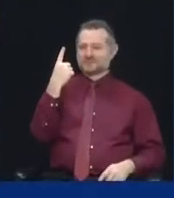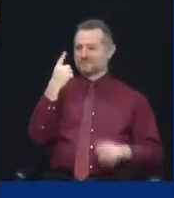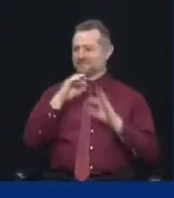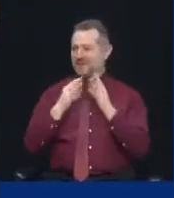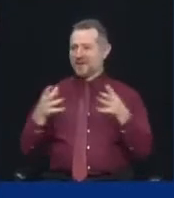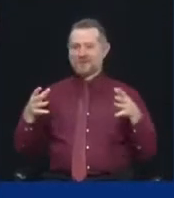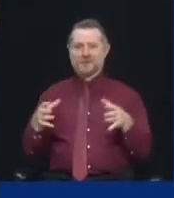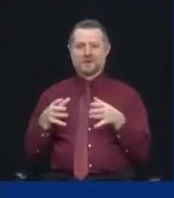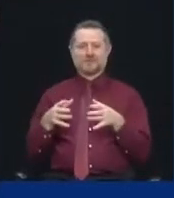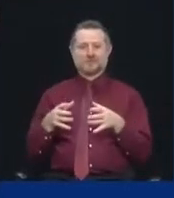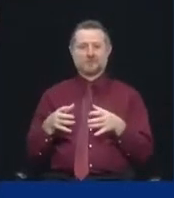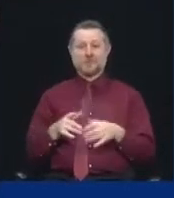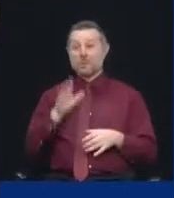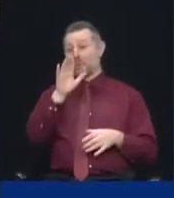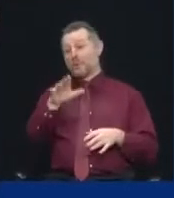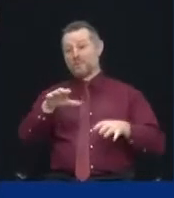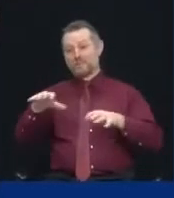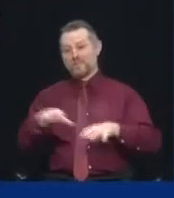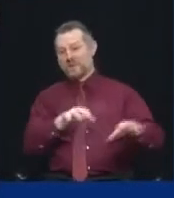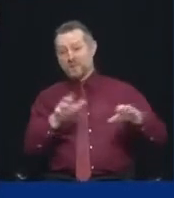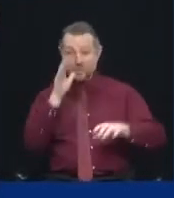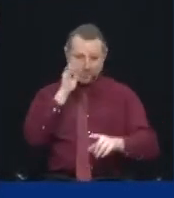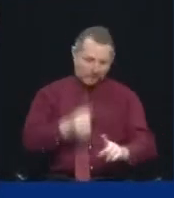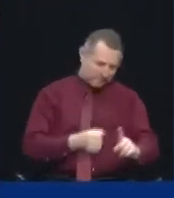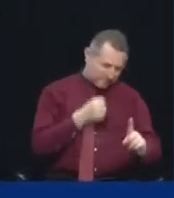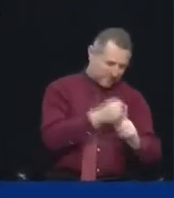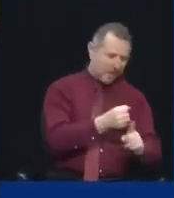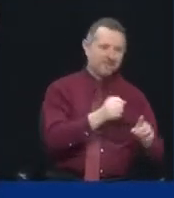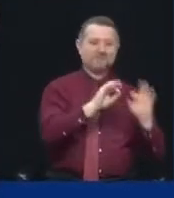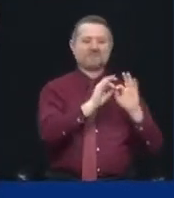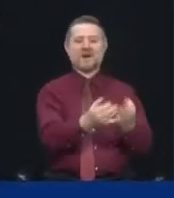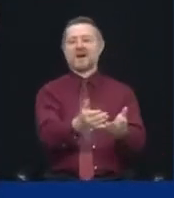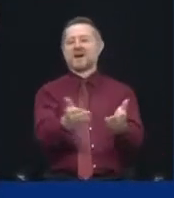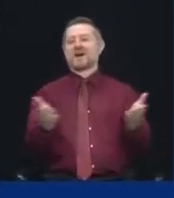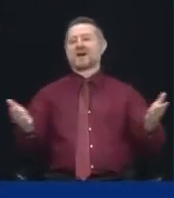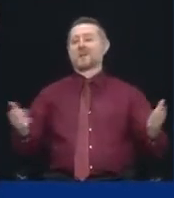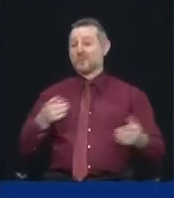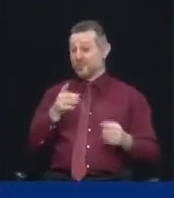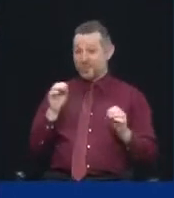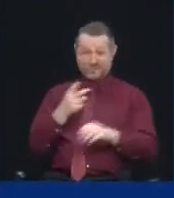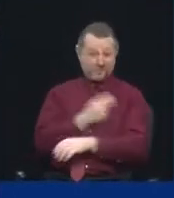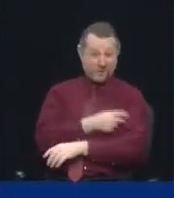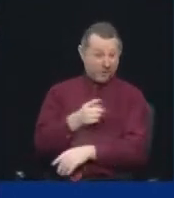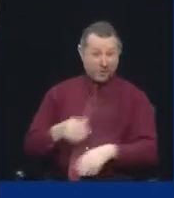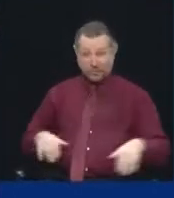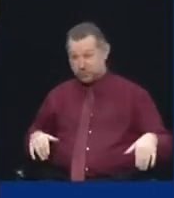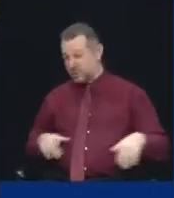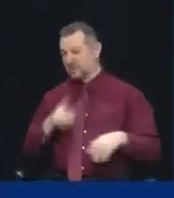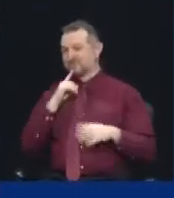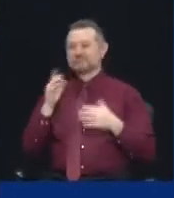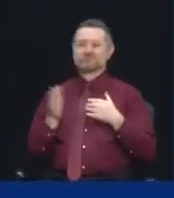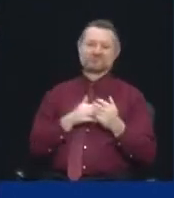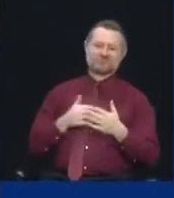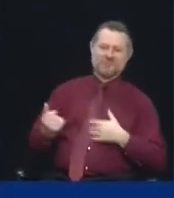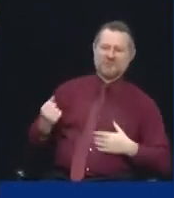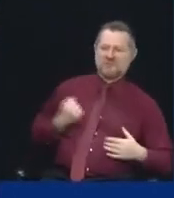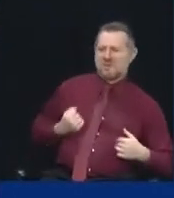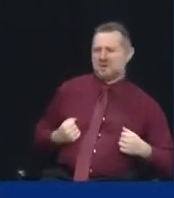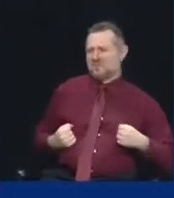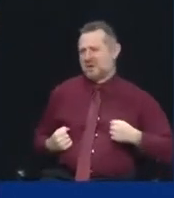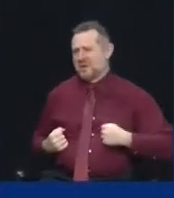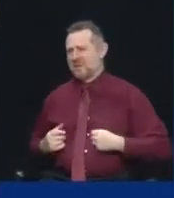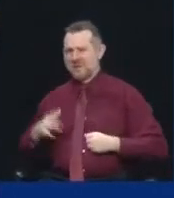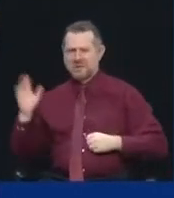will affect the family. If you don't get vaccinated, even if you're young and you're a superhero and you're